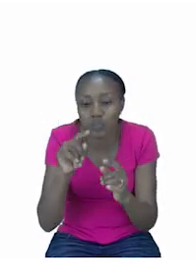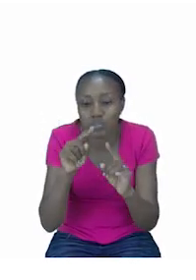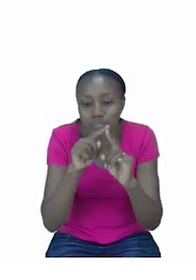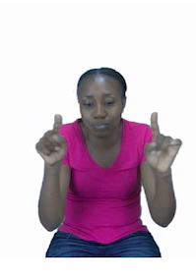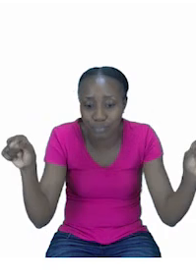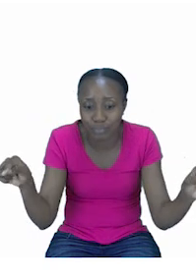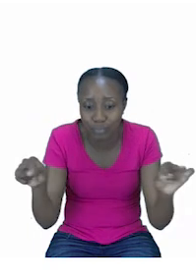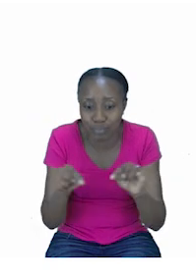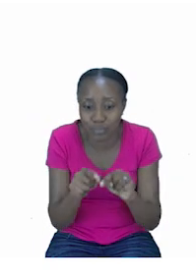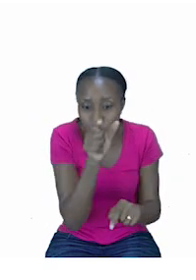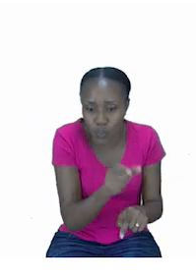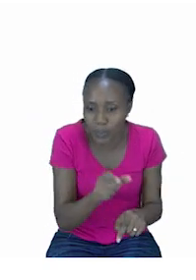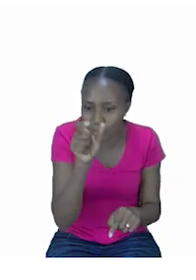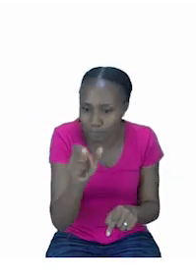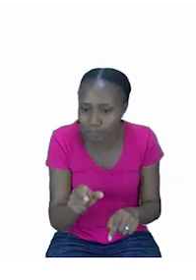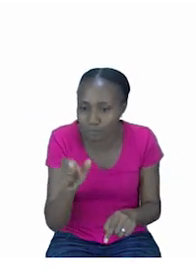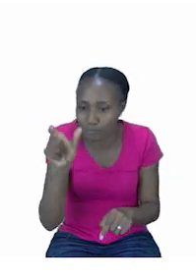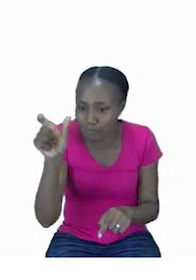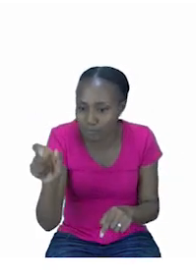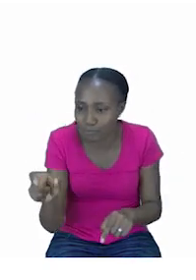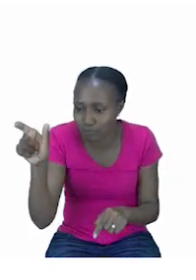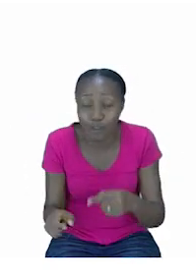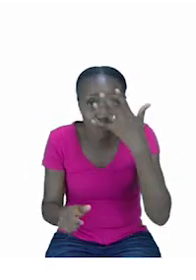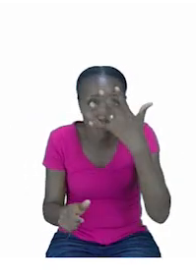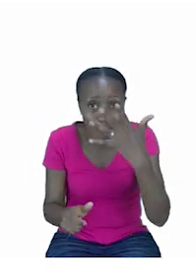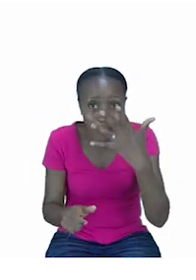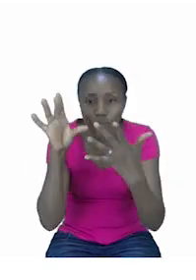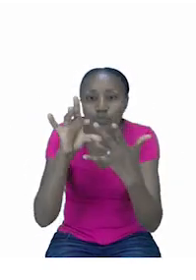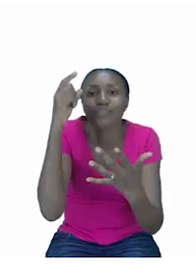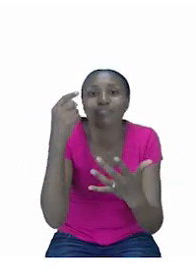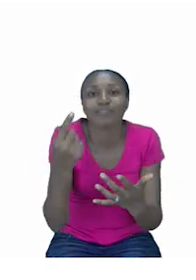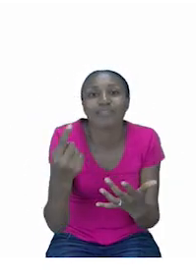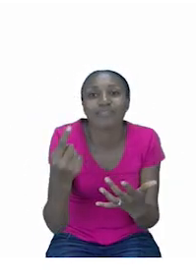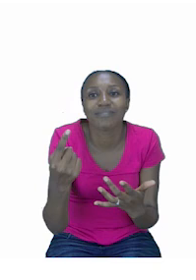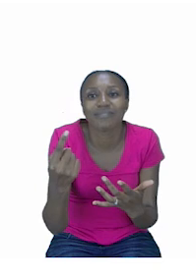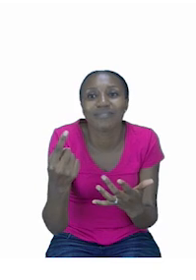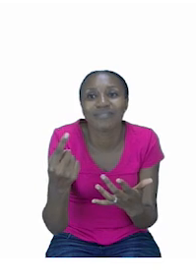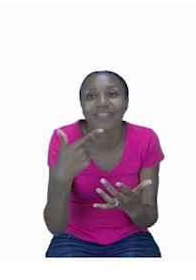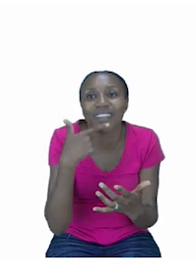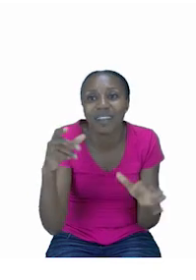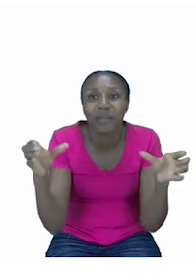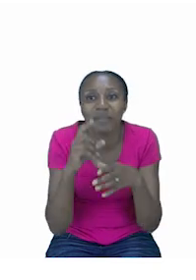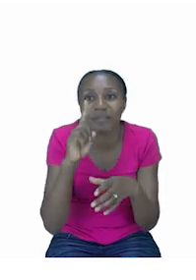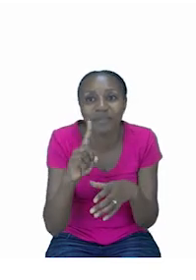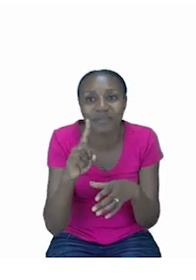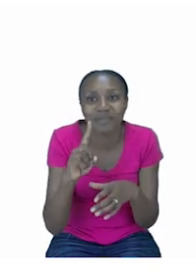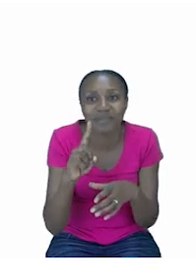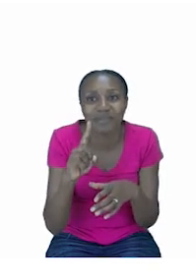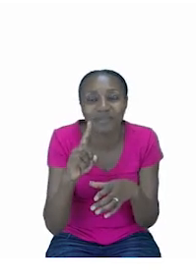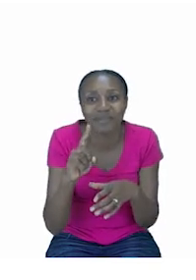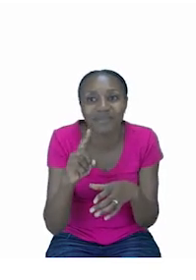sure that when you are done, it is neat. Thank you, grade ones. And this is the